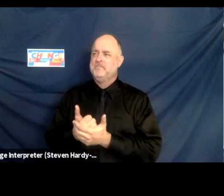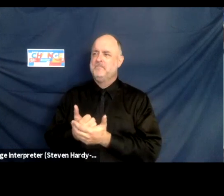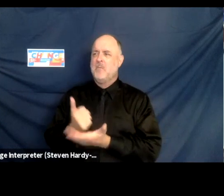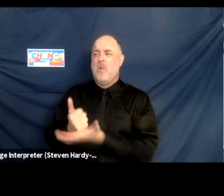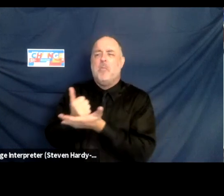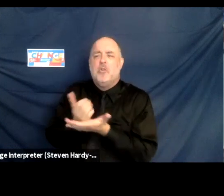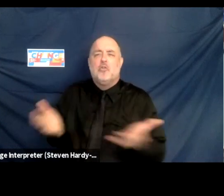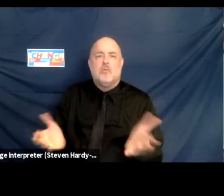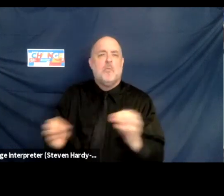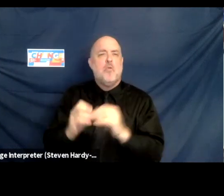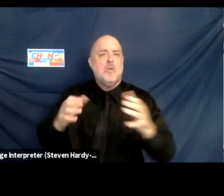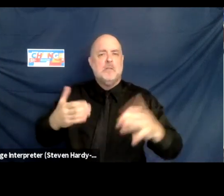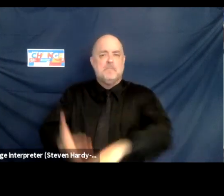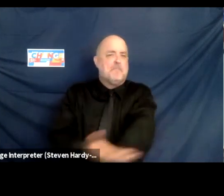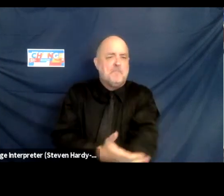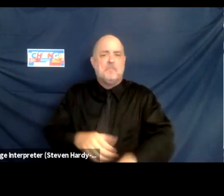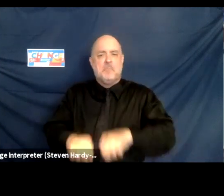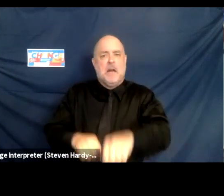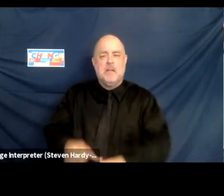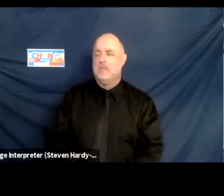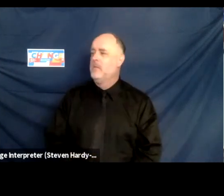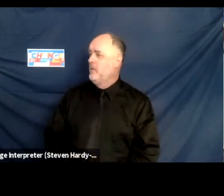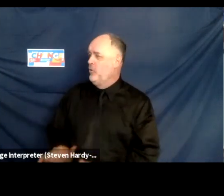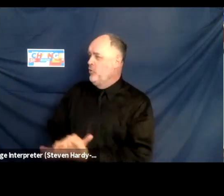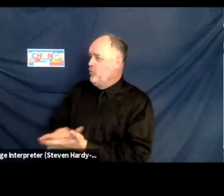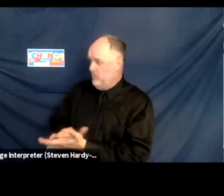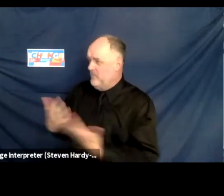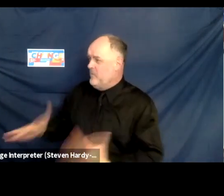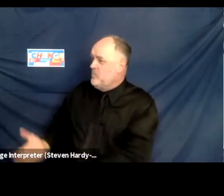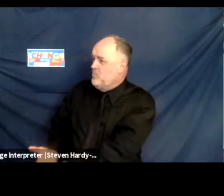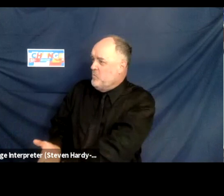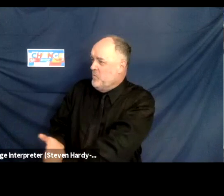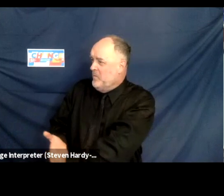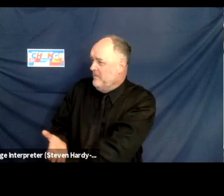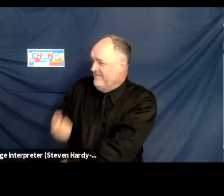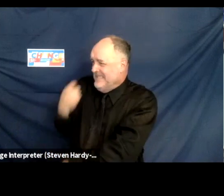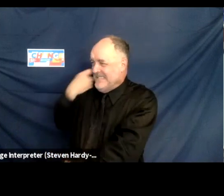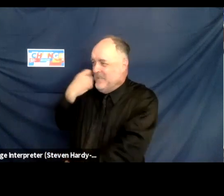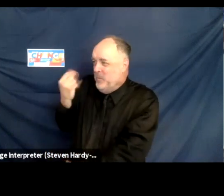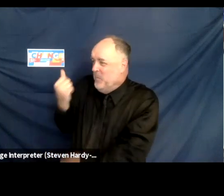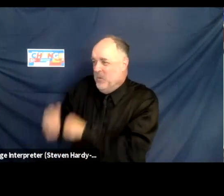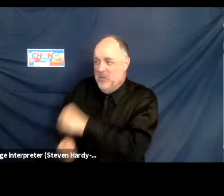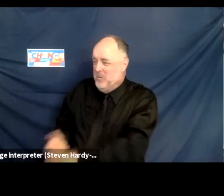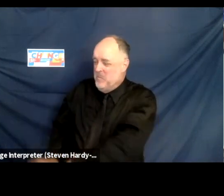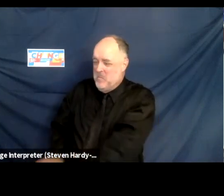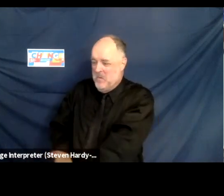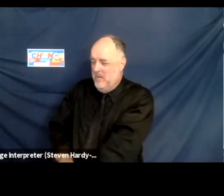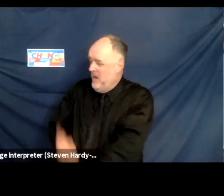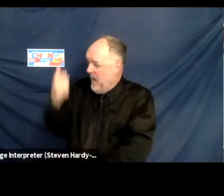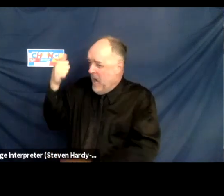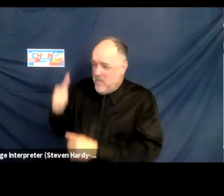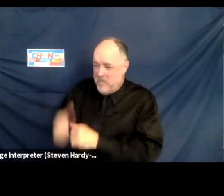well. New York has come a long way since then in that regards in a relatively short period of time. I remember when it was